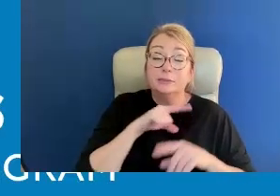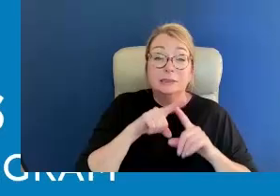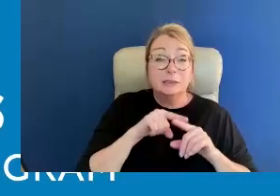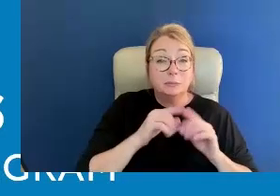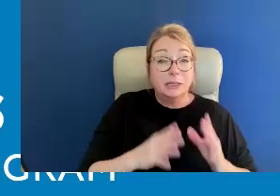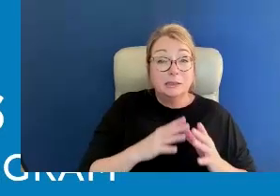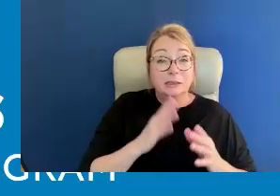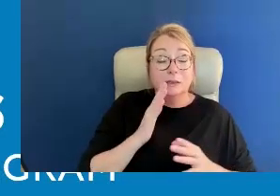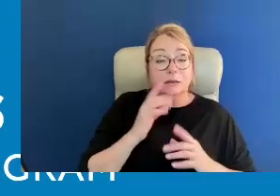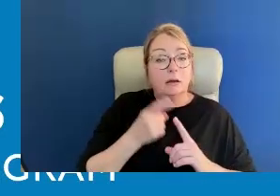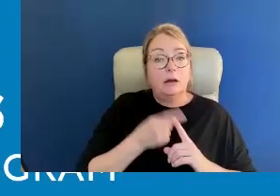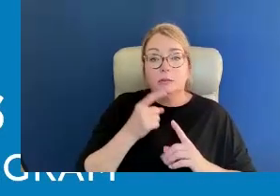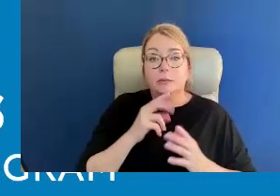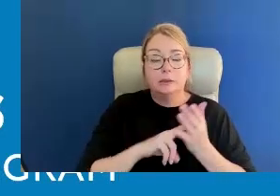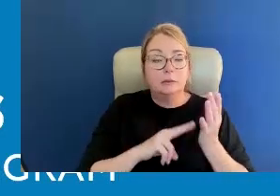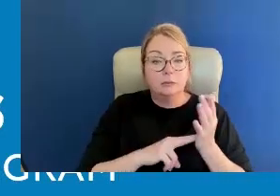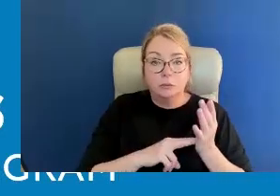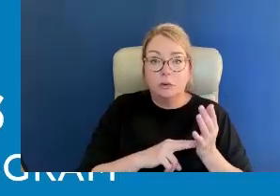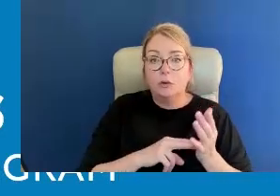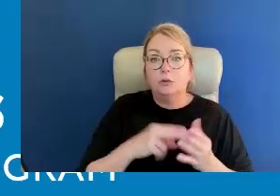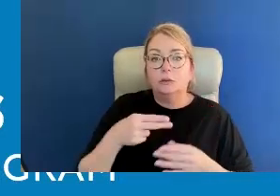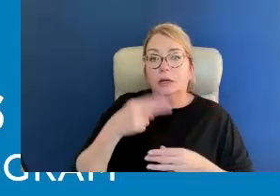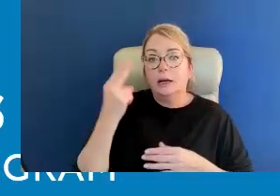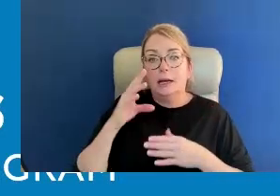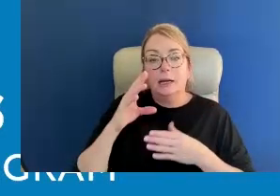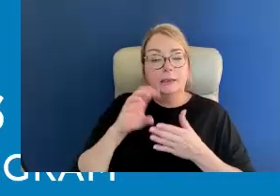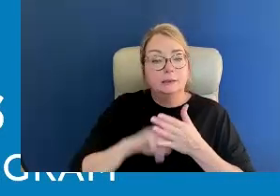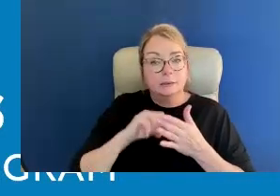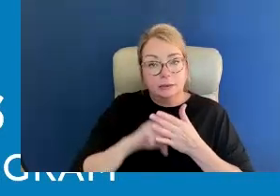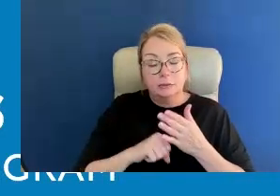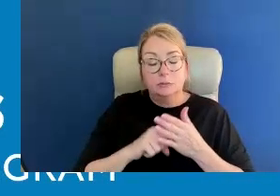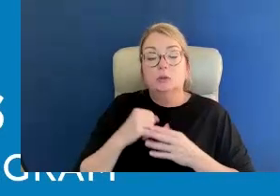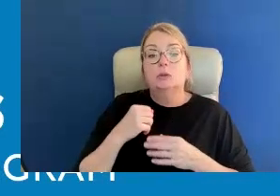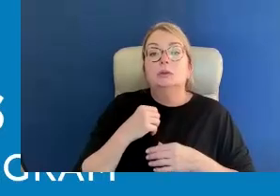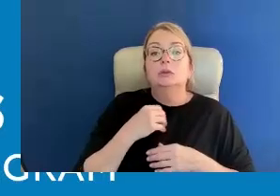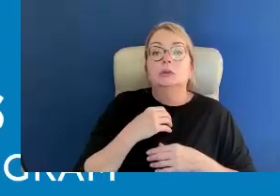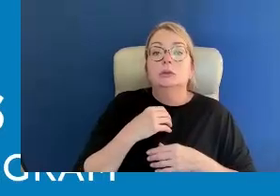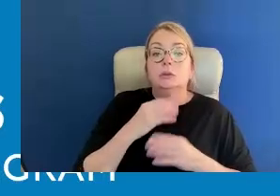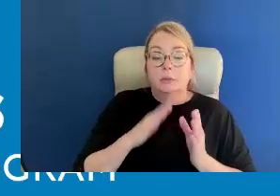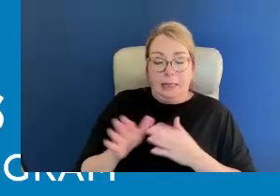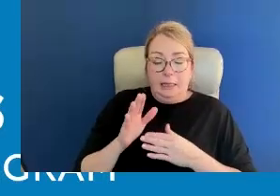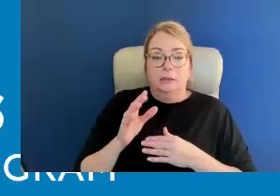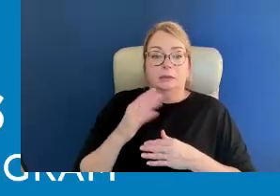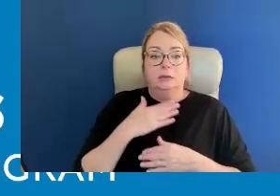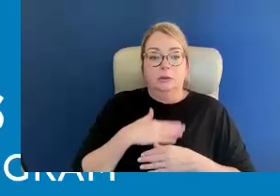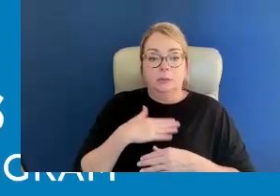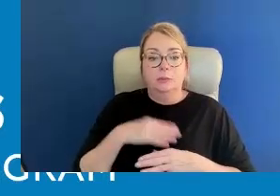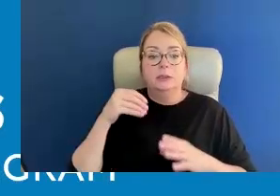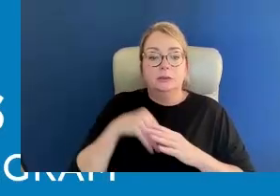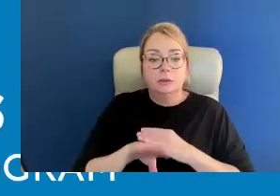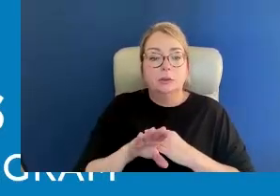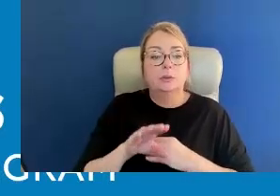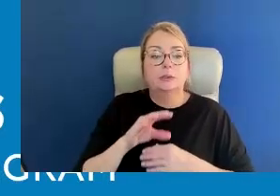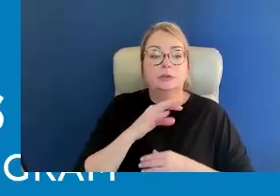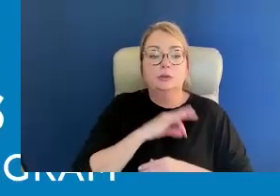Health Plan, effective September 1st. So we don't want that to happen. So please go into Benefit Bridge, make your elections